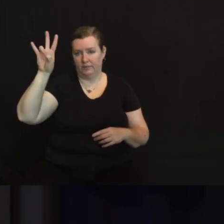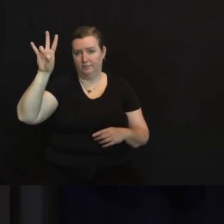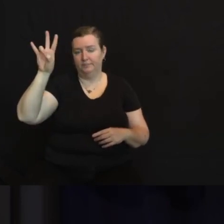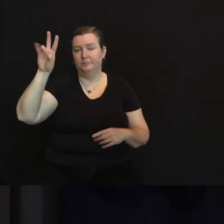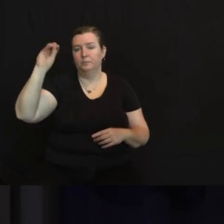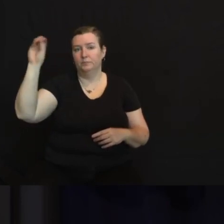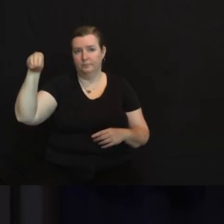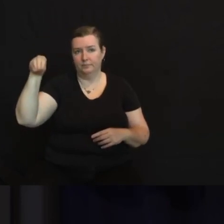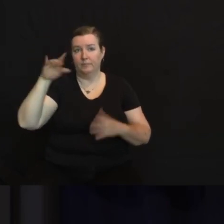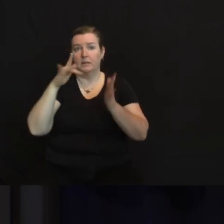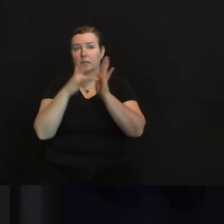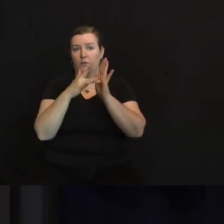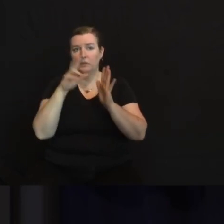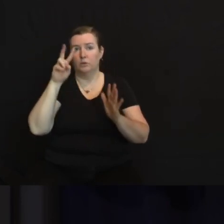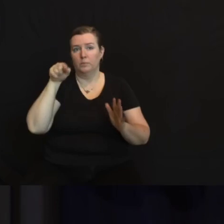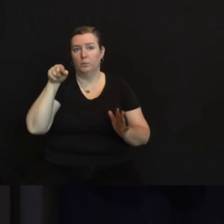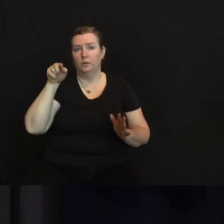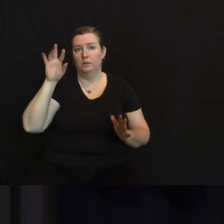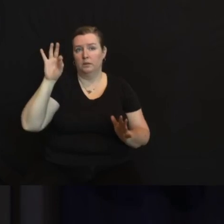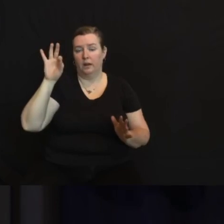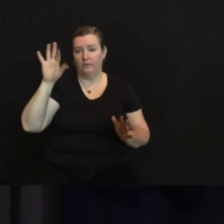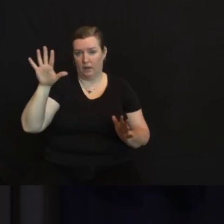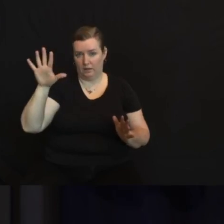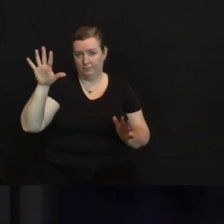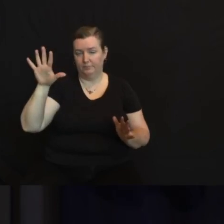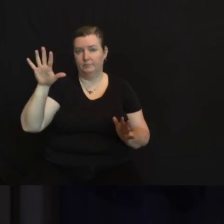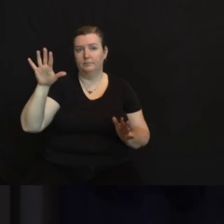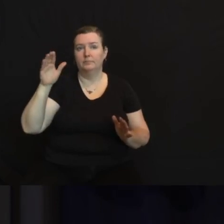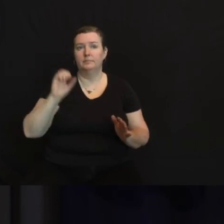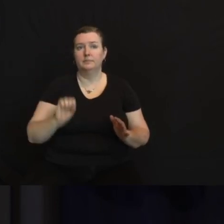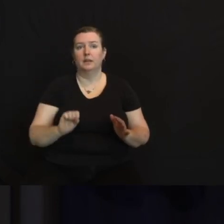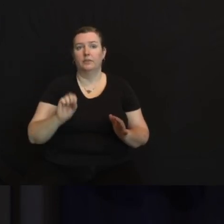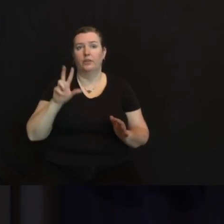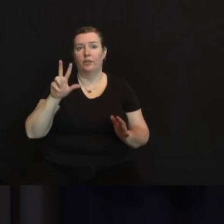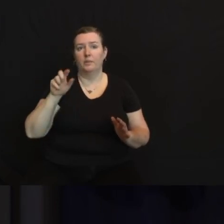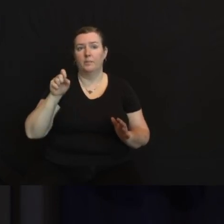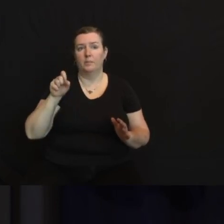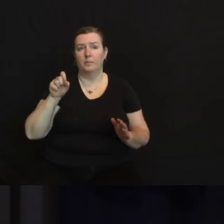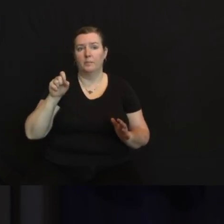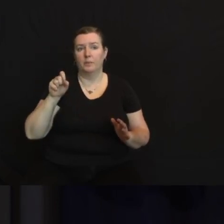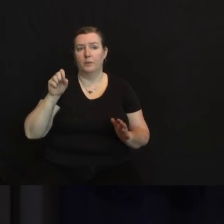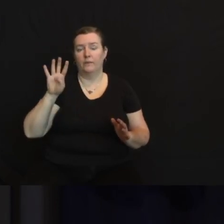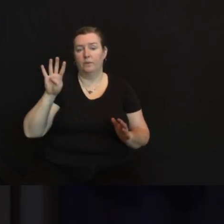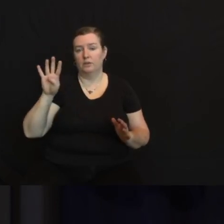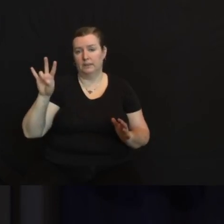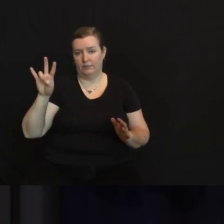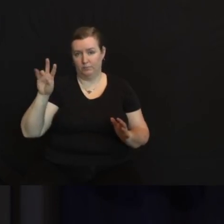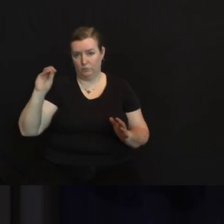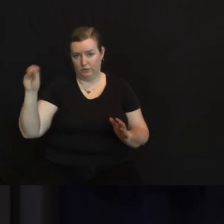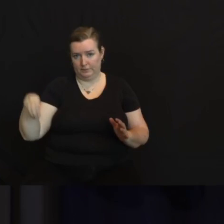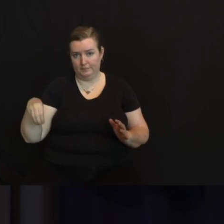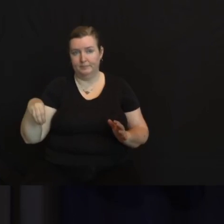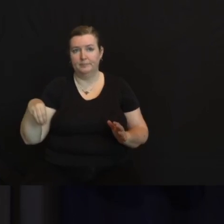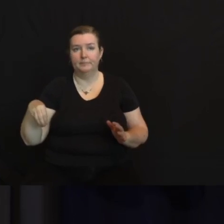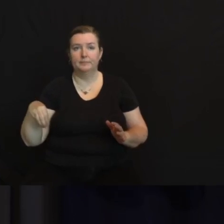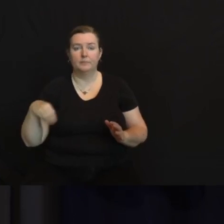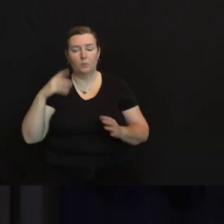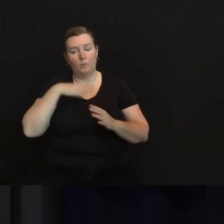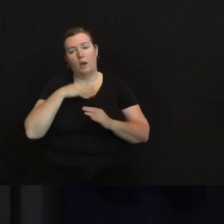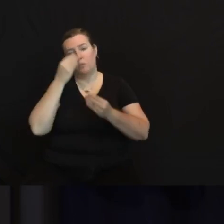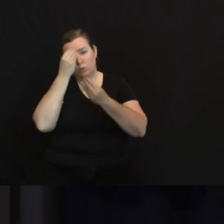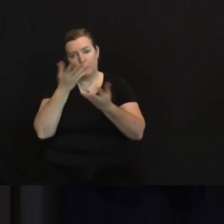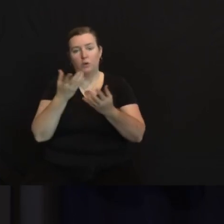state 2.95, and the southern part of the state 3.47. That concludes my daily report. Stay